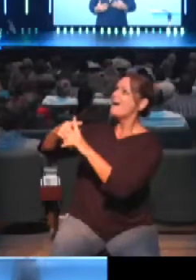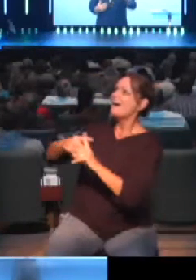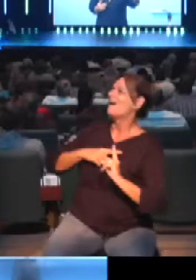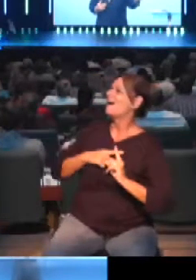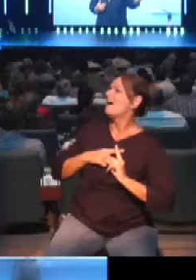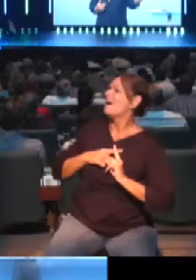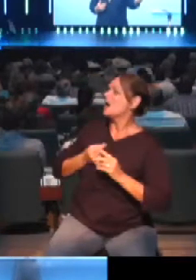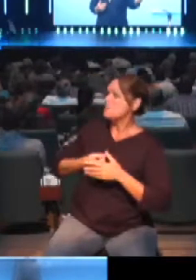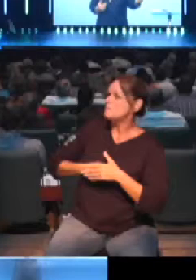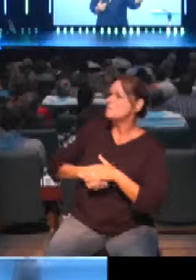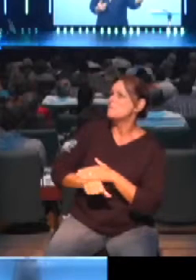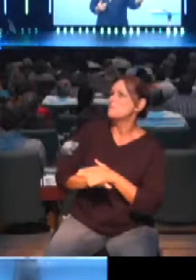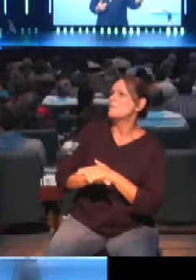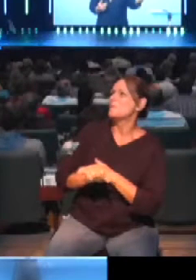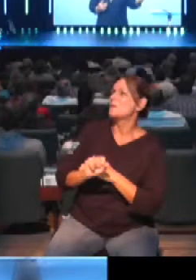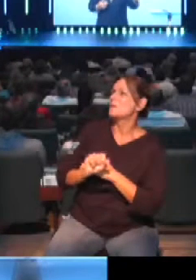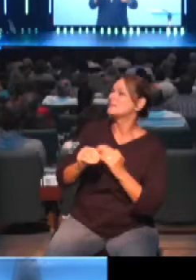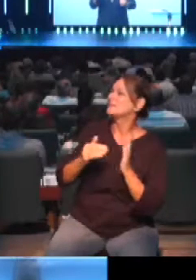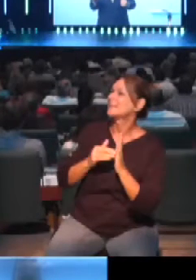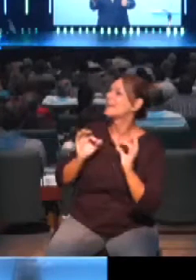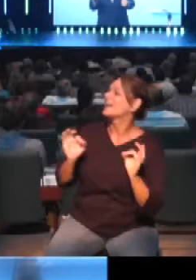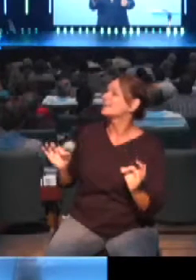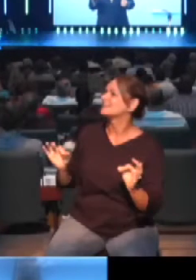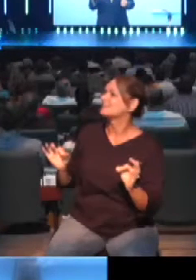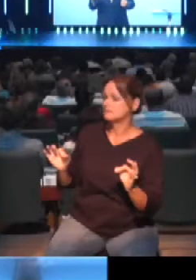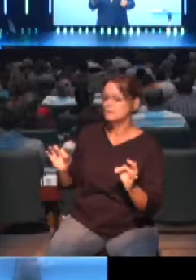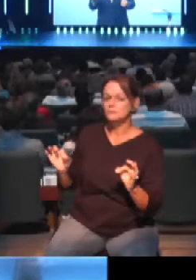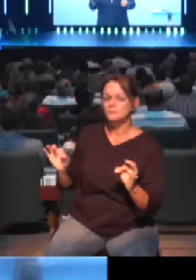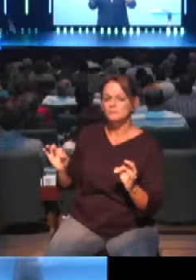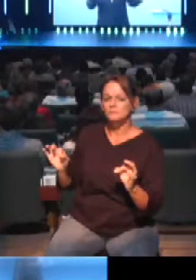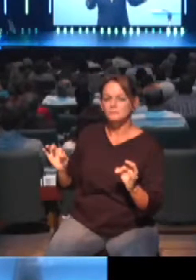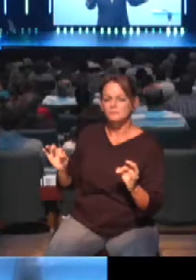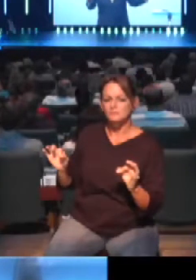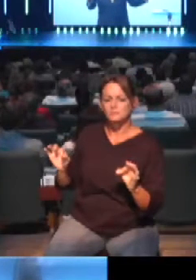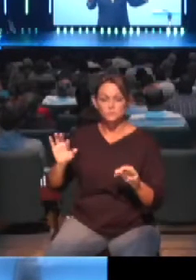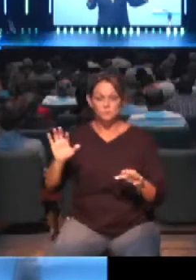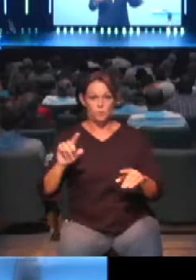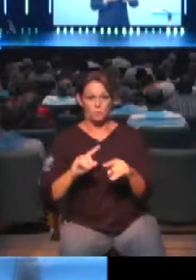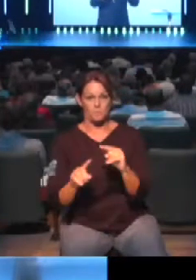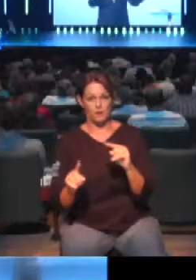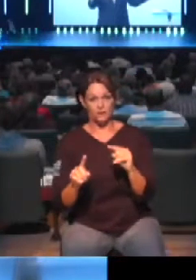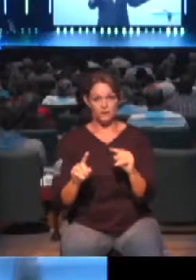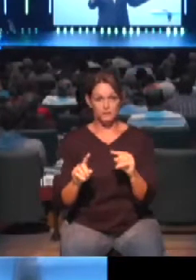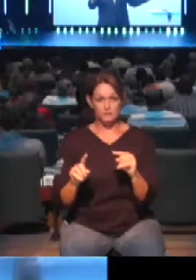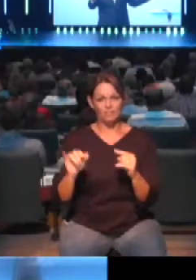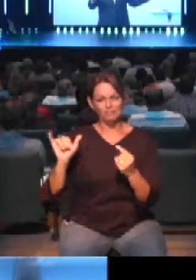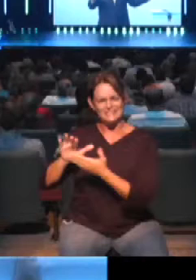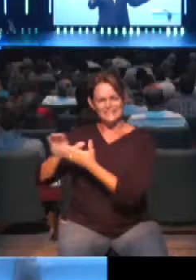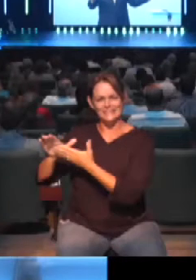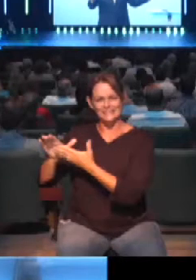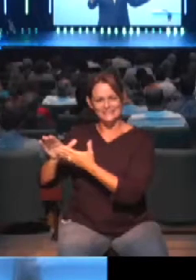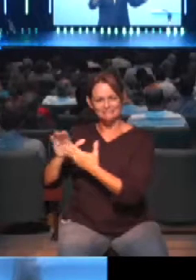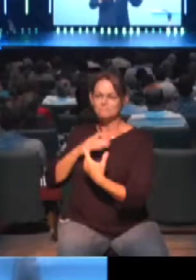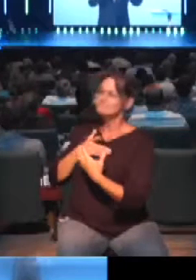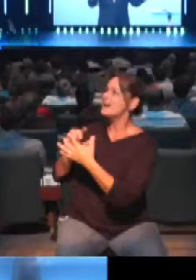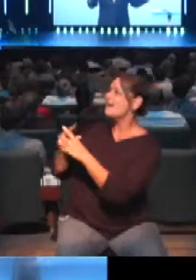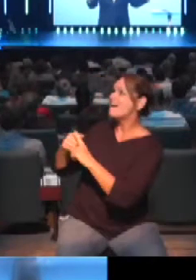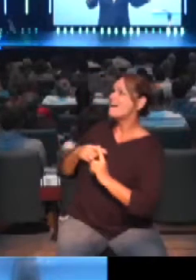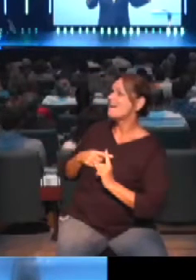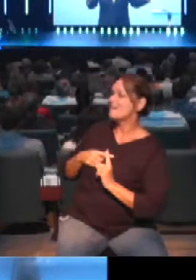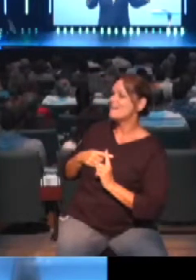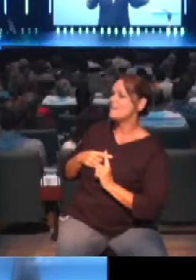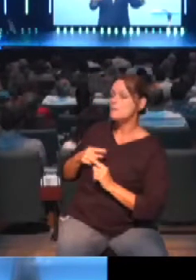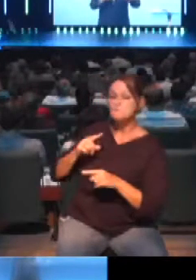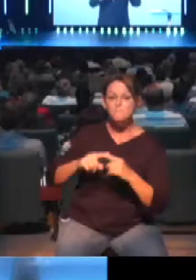born clean or unclean? Unclean, right? Because we were all born in sin. I